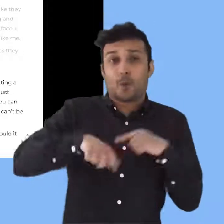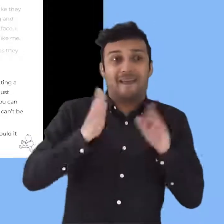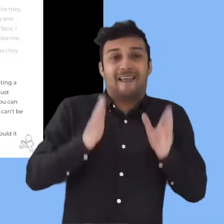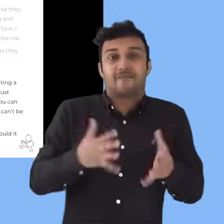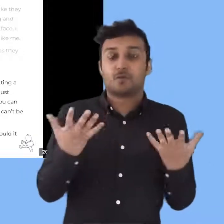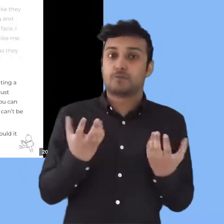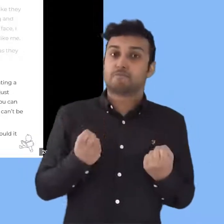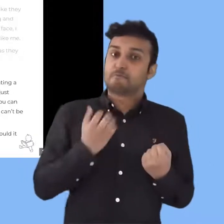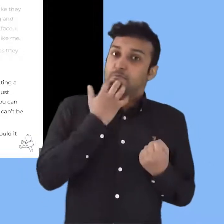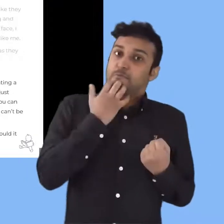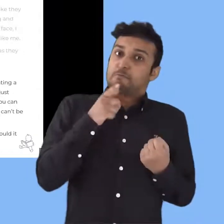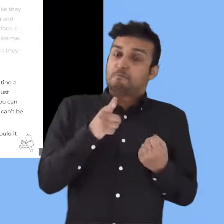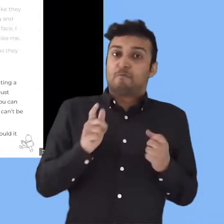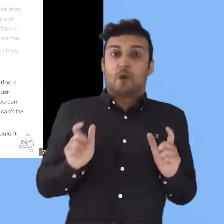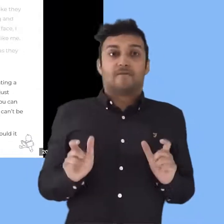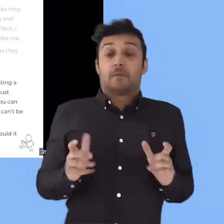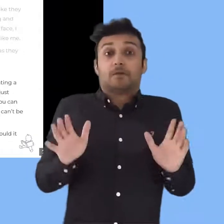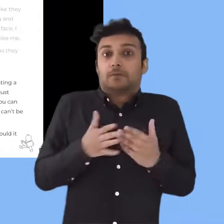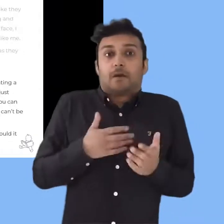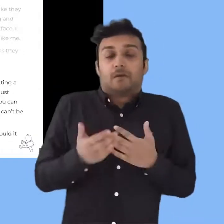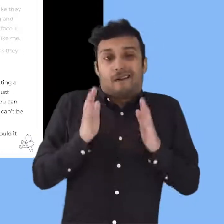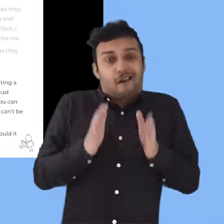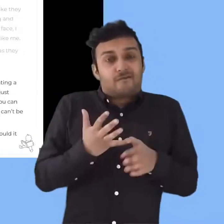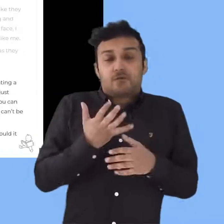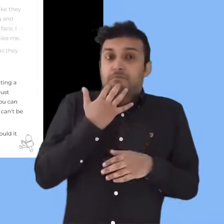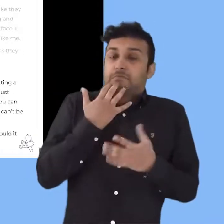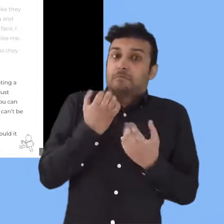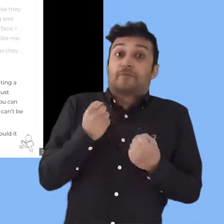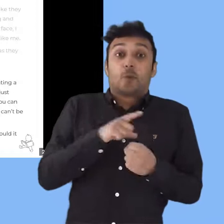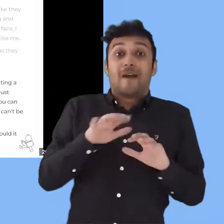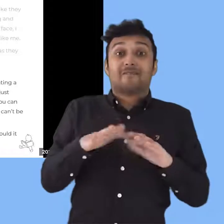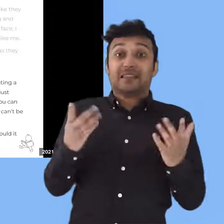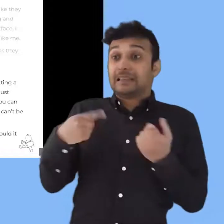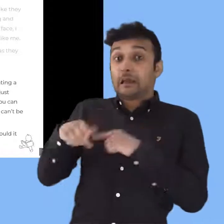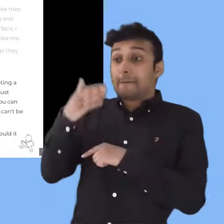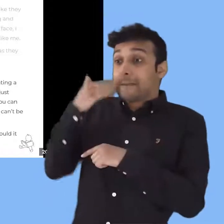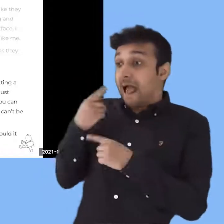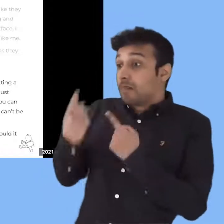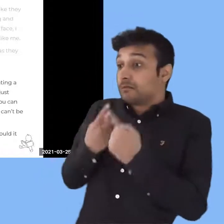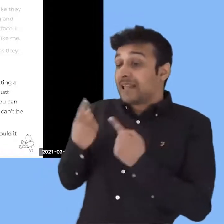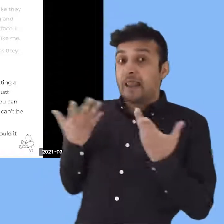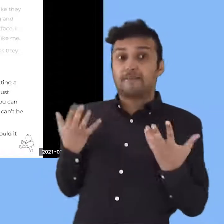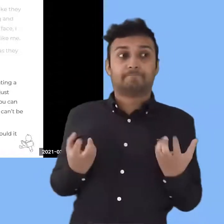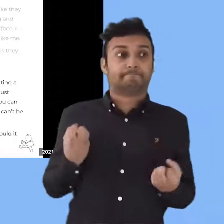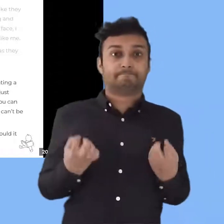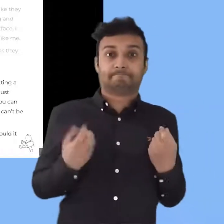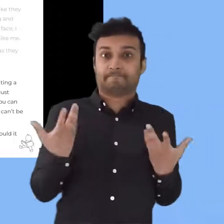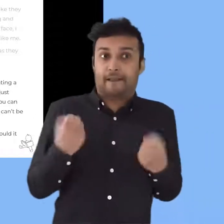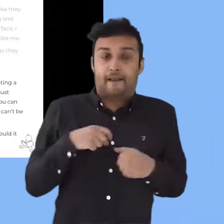we are working with Black practitioners in our settings who don't feel confident in dealing with race and racism when it comes up.